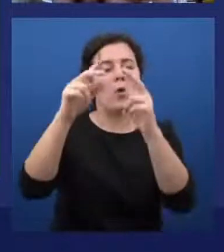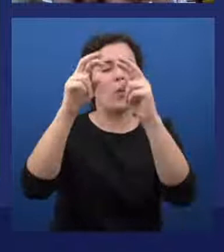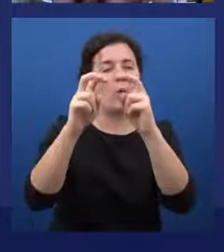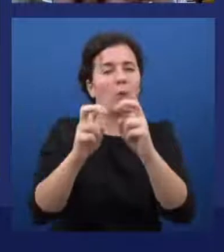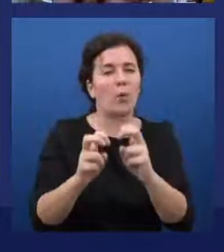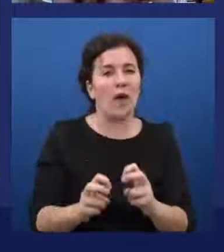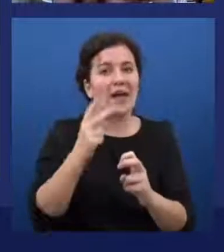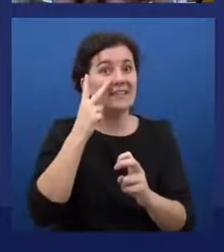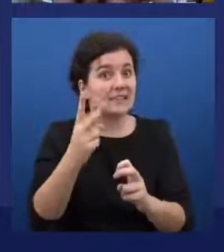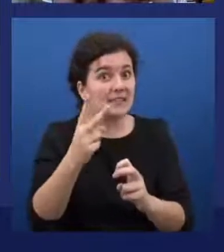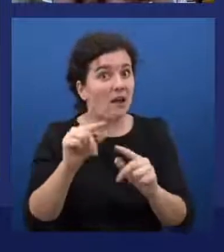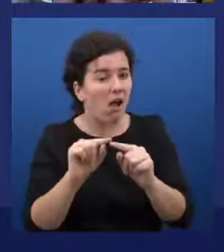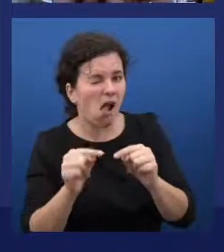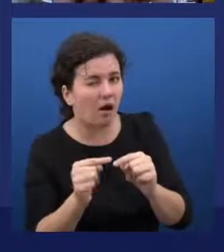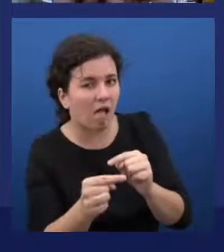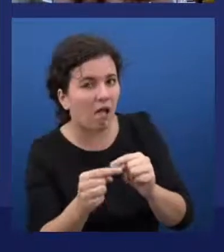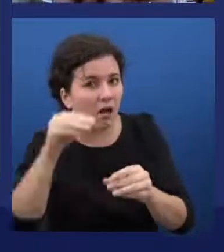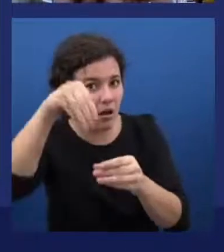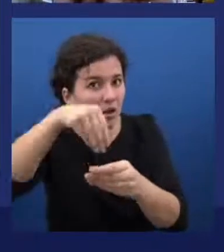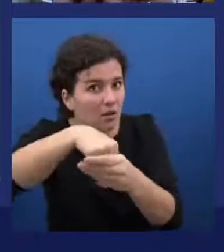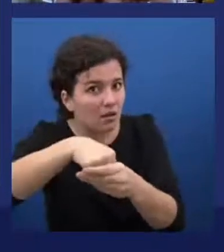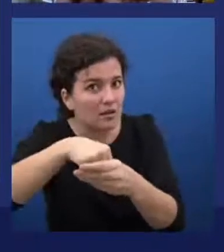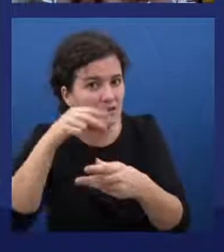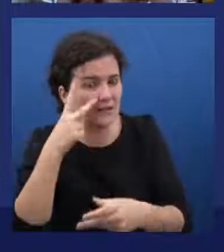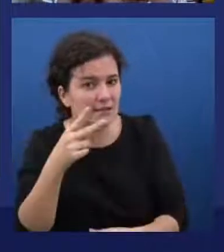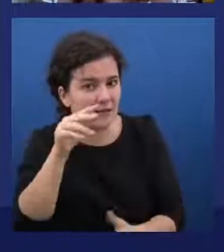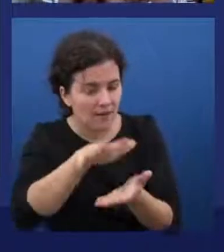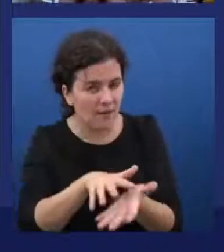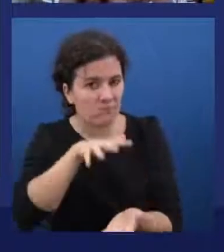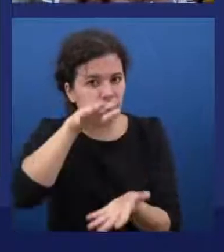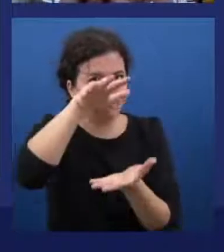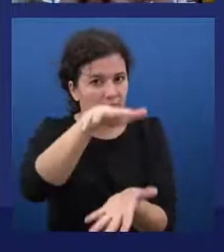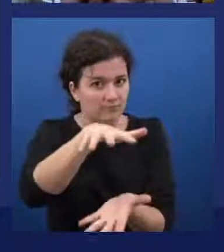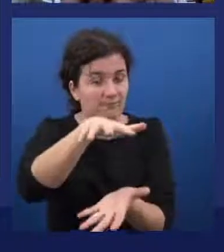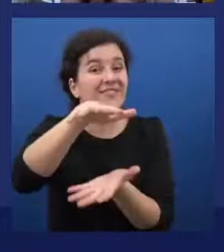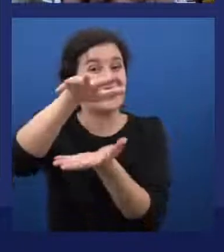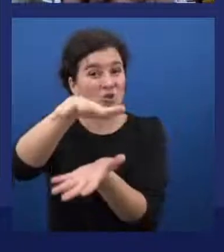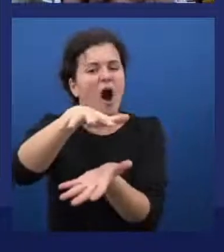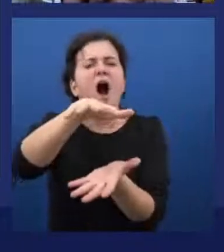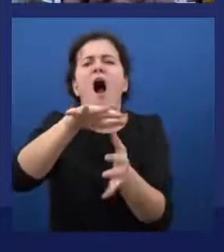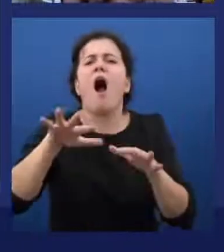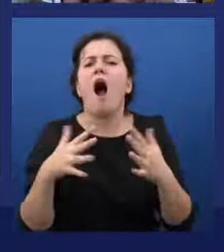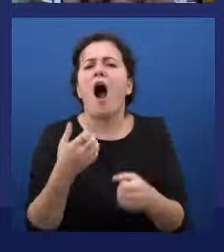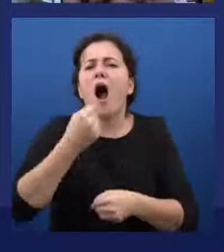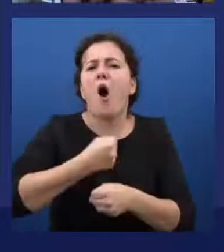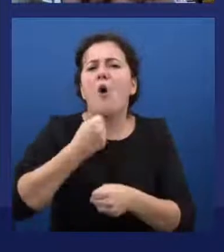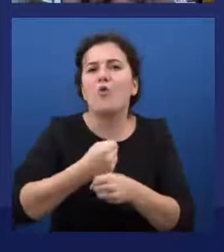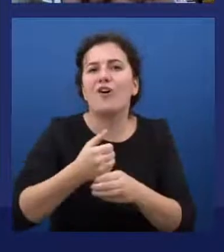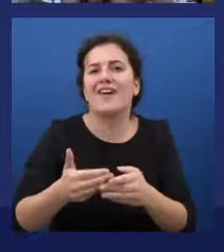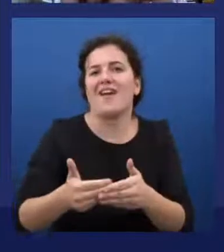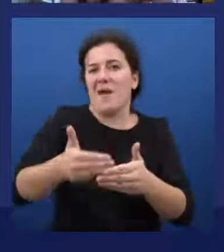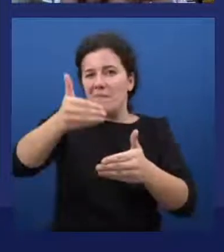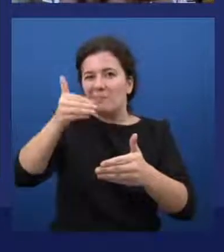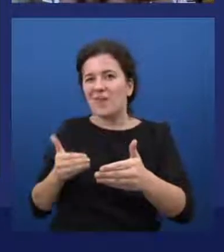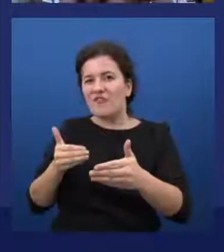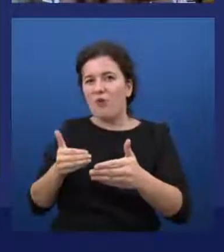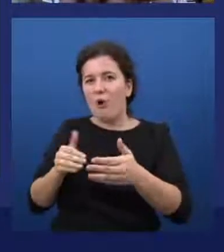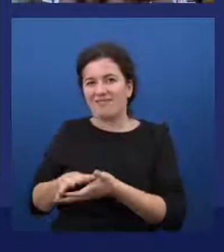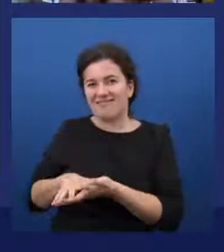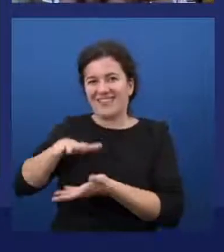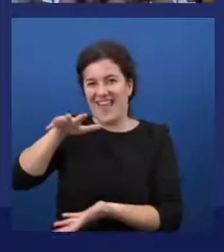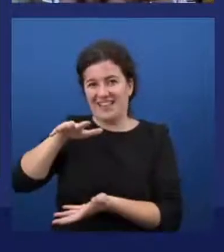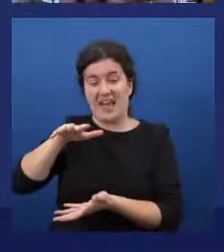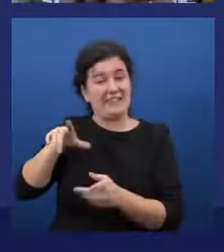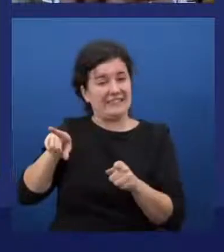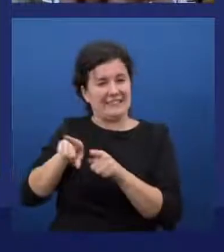So basically you are comparing it to a previous data set that you